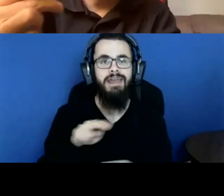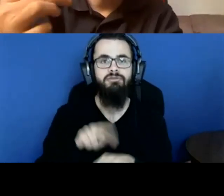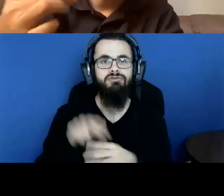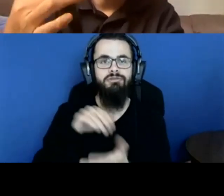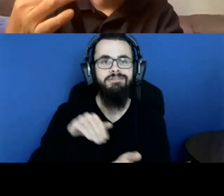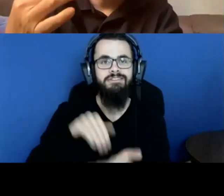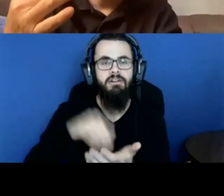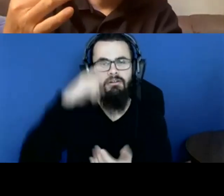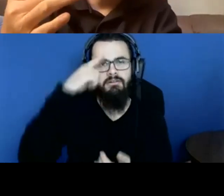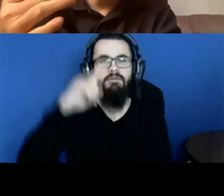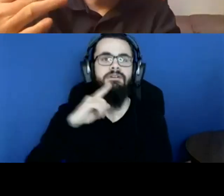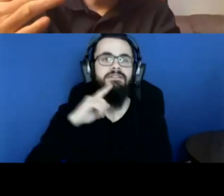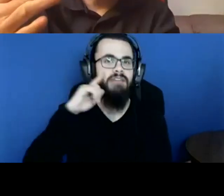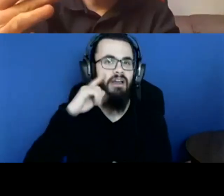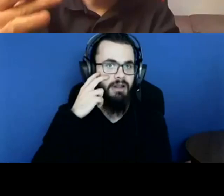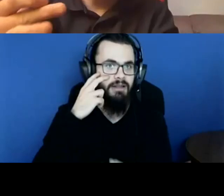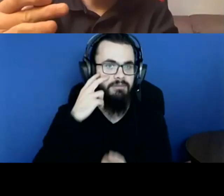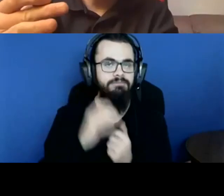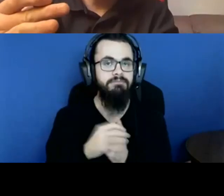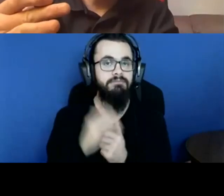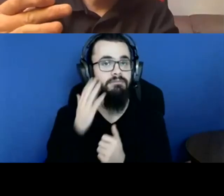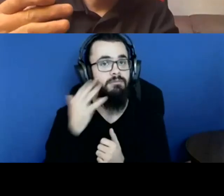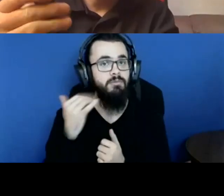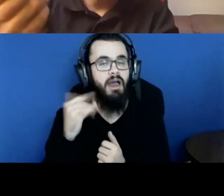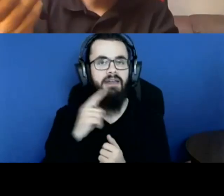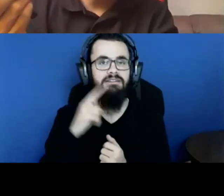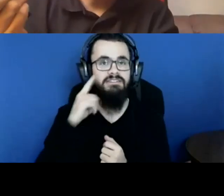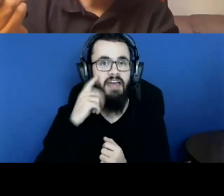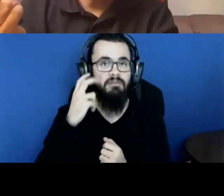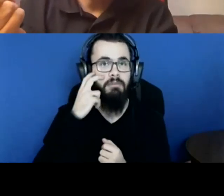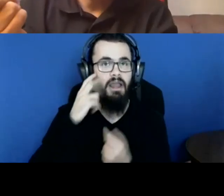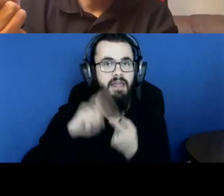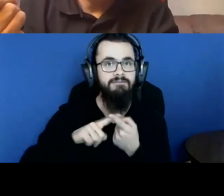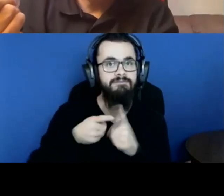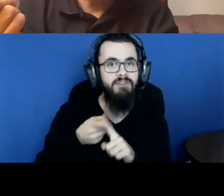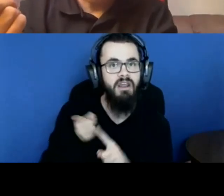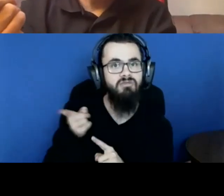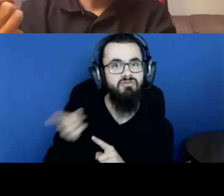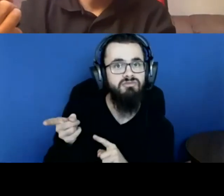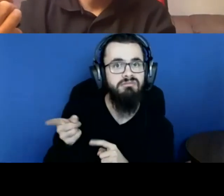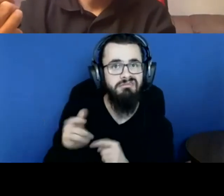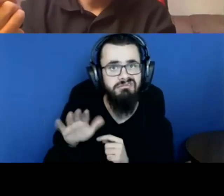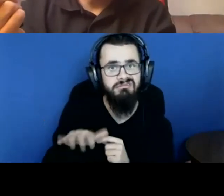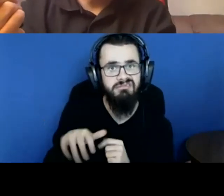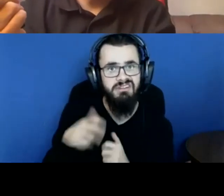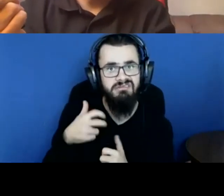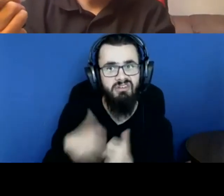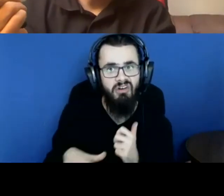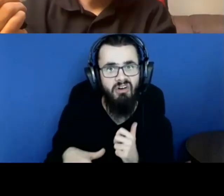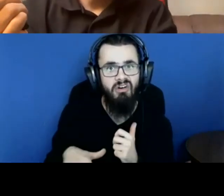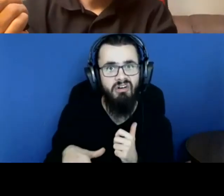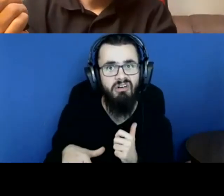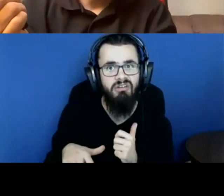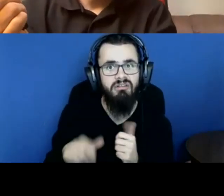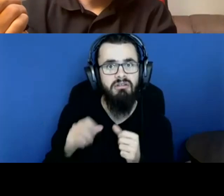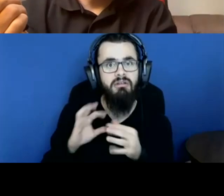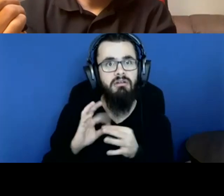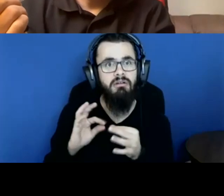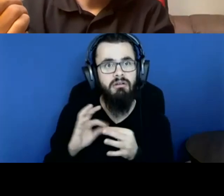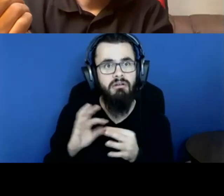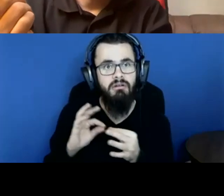because my deaf blind friend, it's hard to say